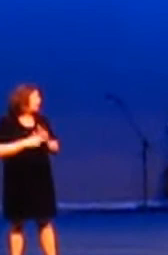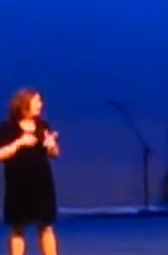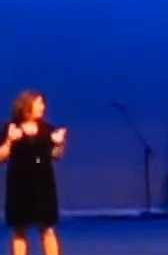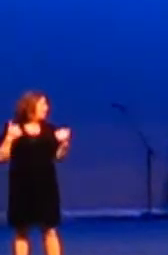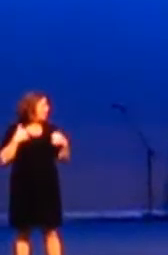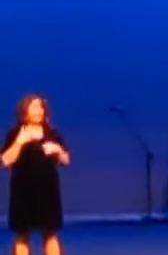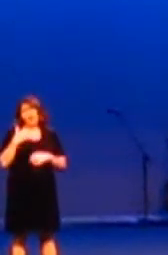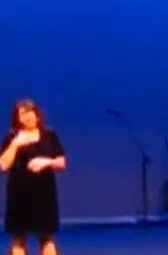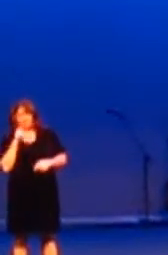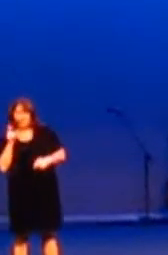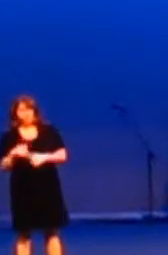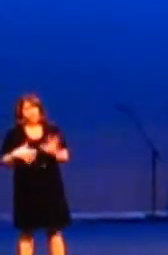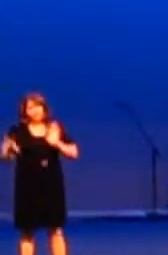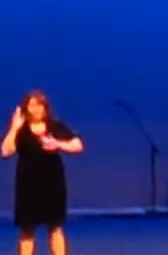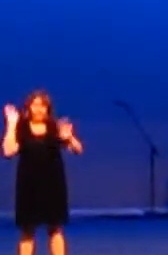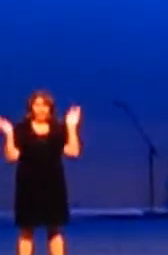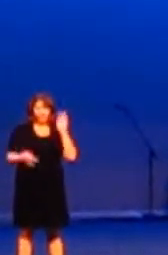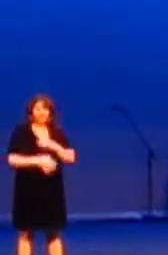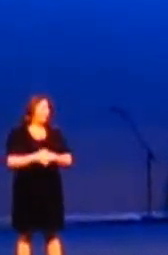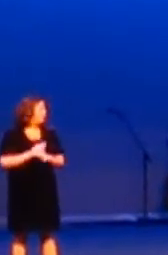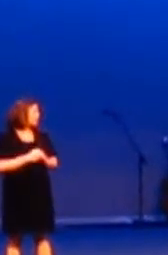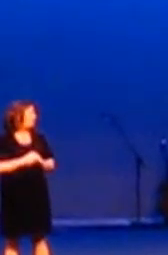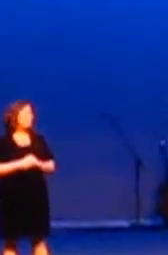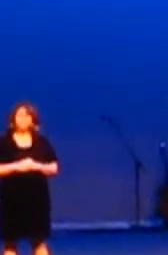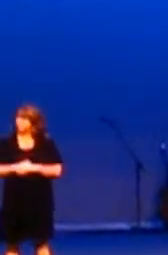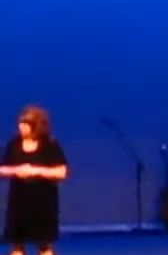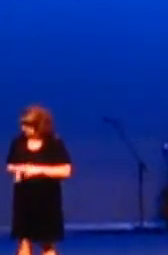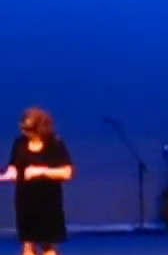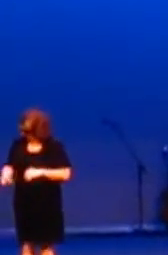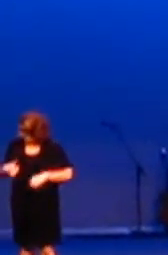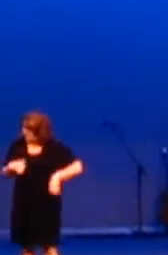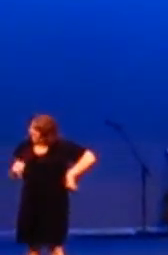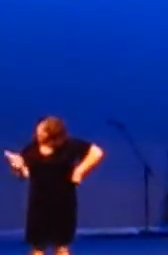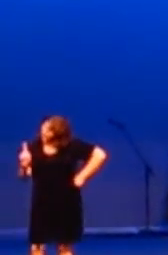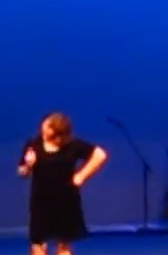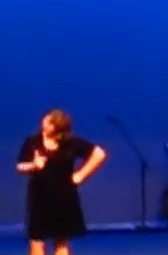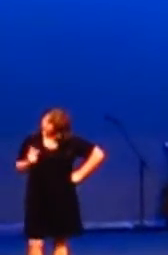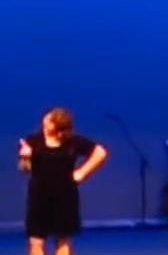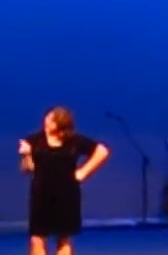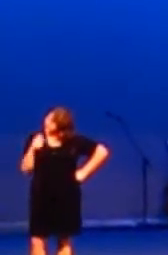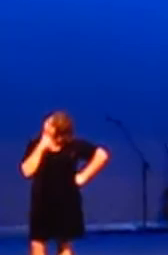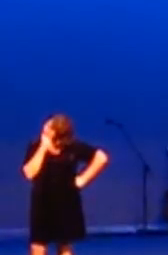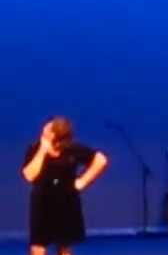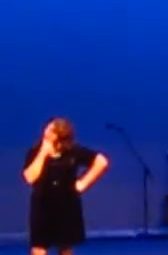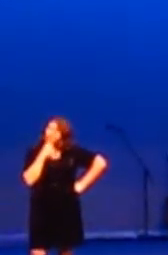run, he didn't have a family. Willie lived in an animal hospital because his back legs didn't work. I'm sorry, now where was Little Willie living?